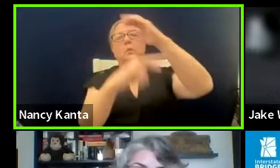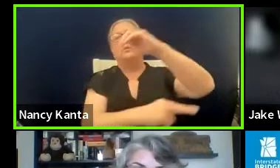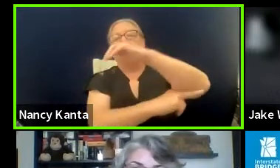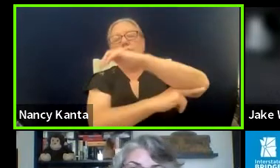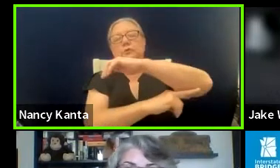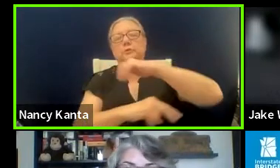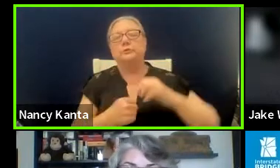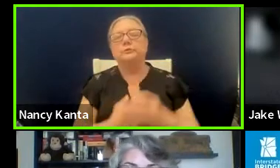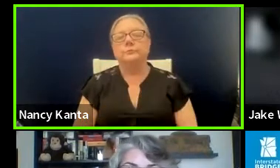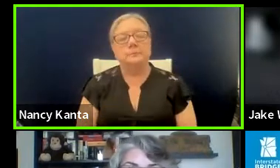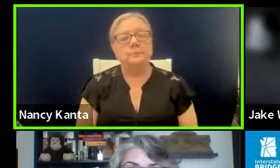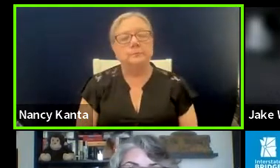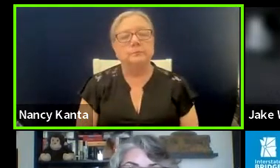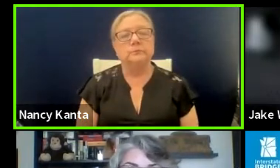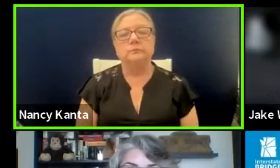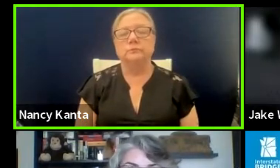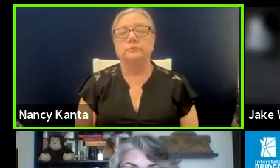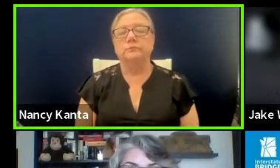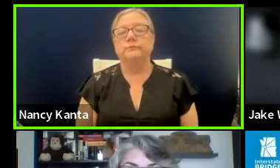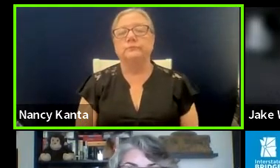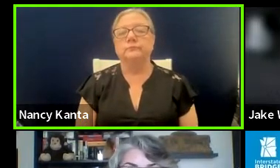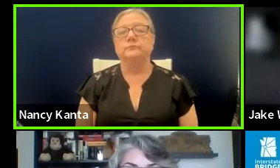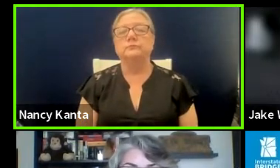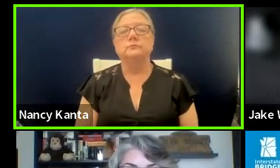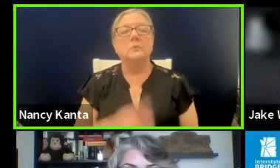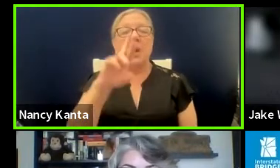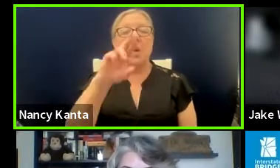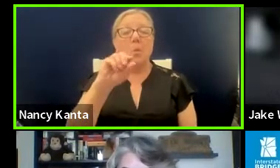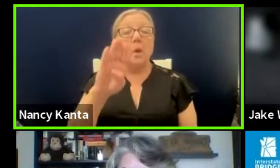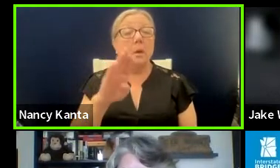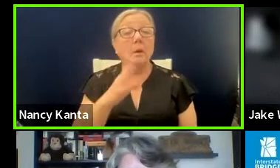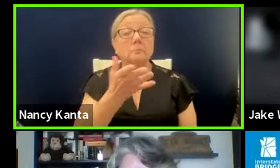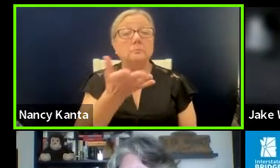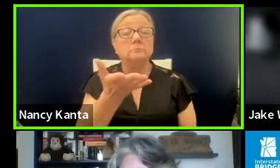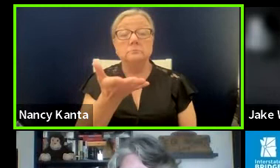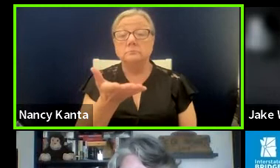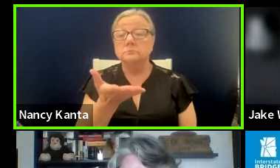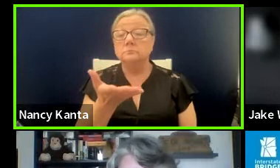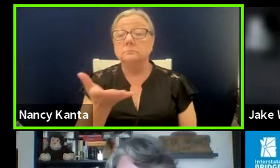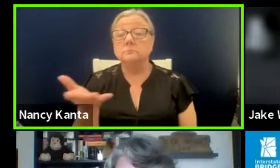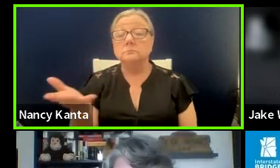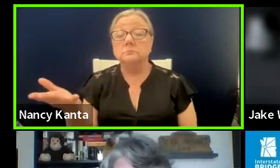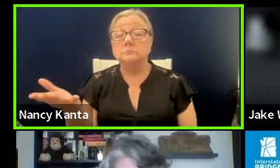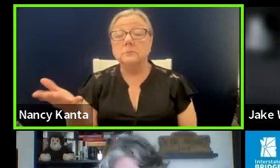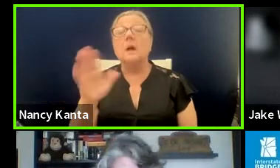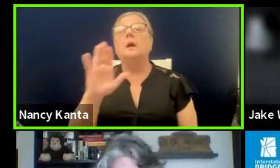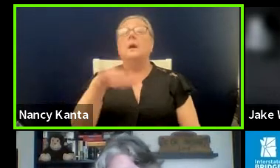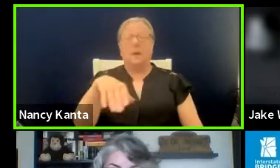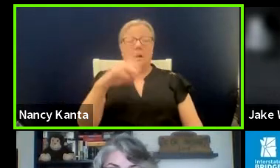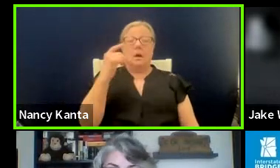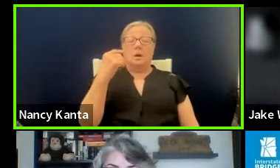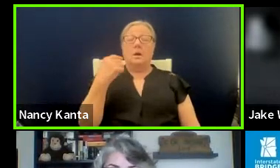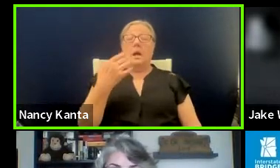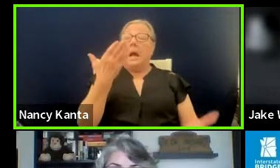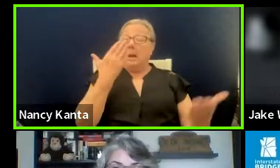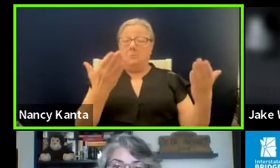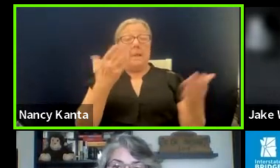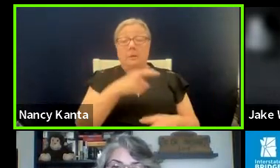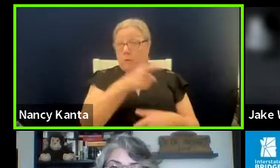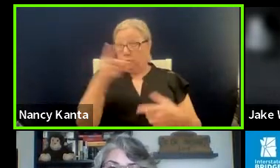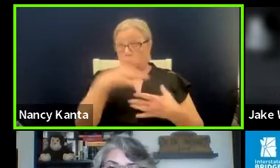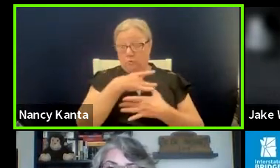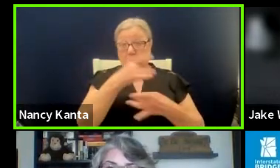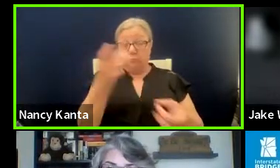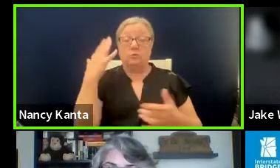did I capture all that? Rob? Yeah, I think one thing that would be maybe of interest to everybody